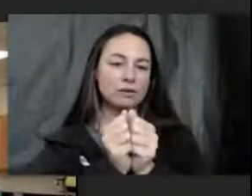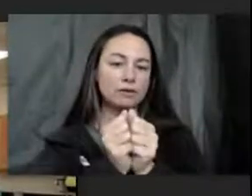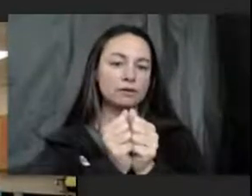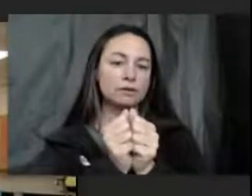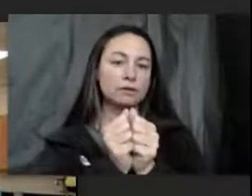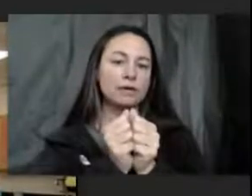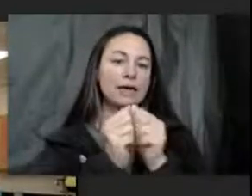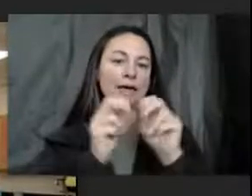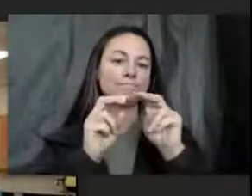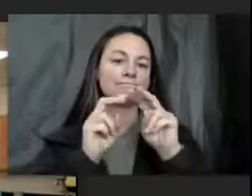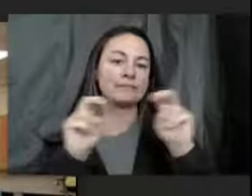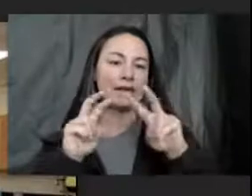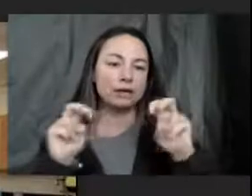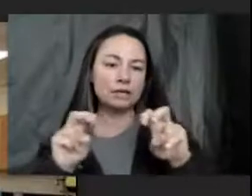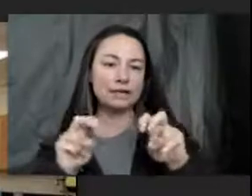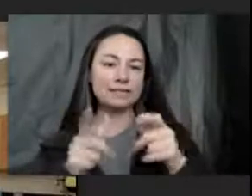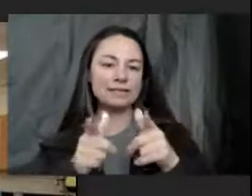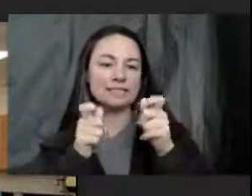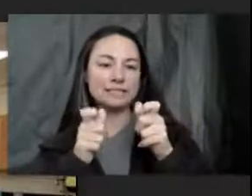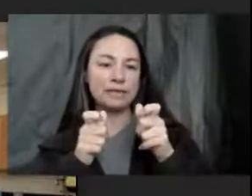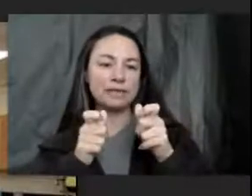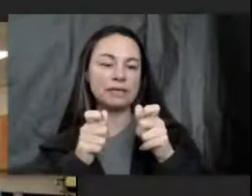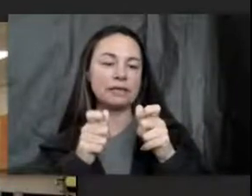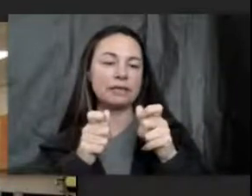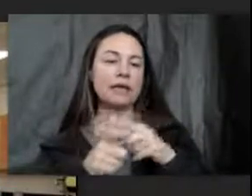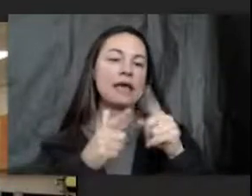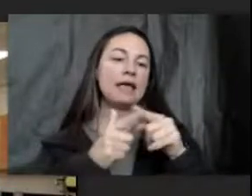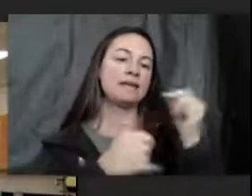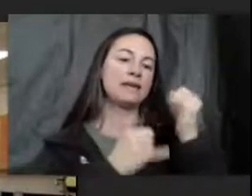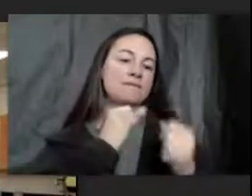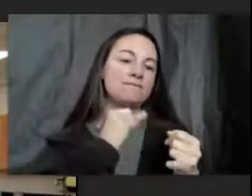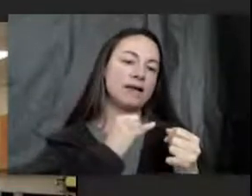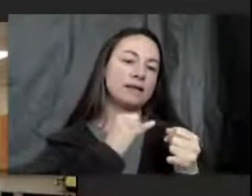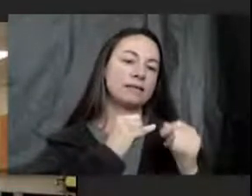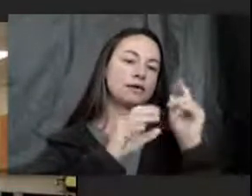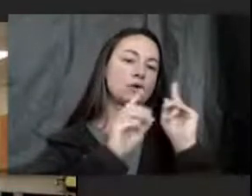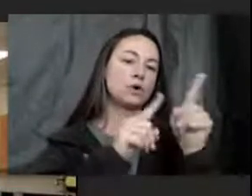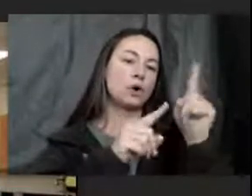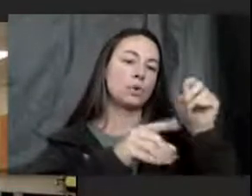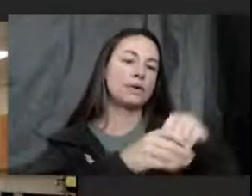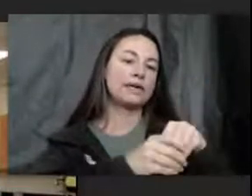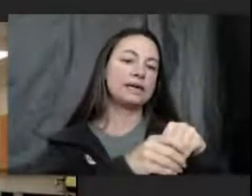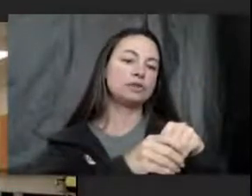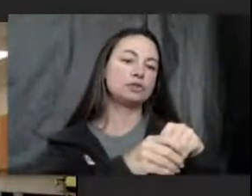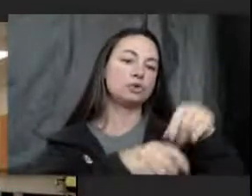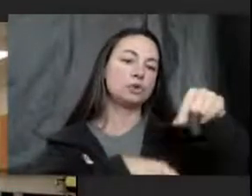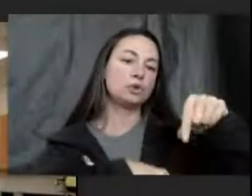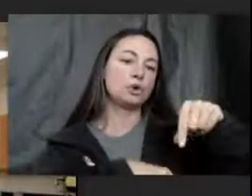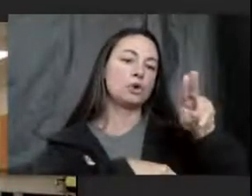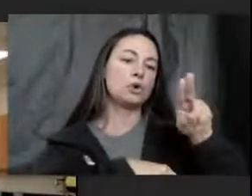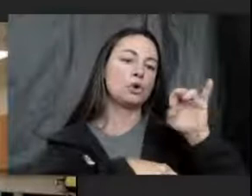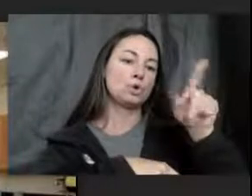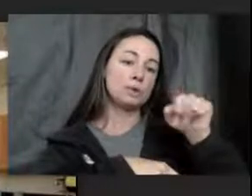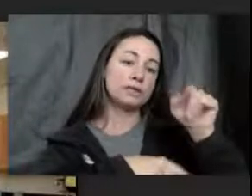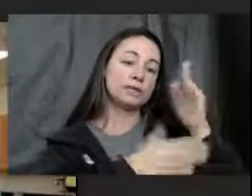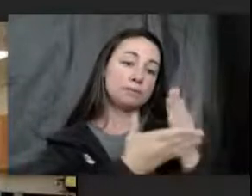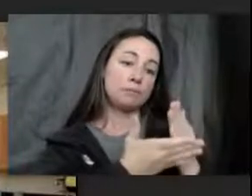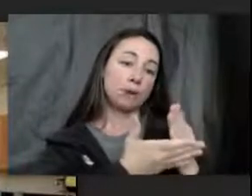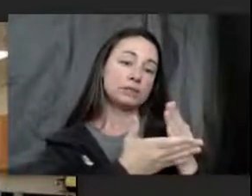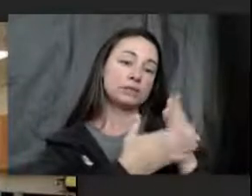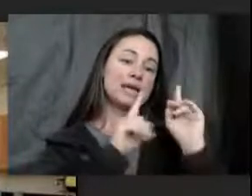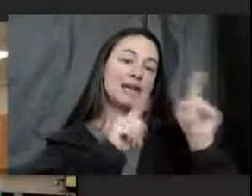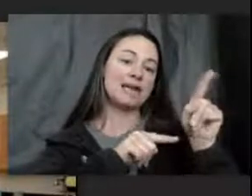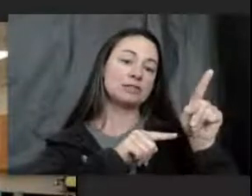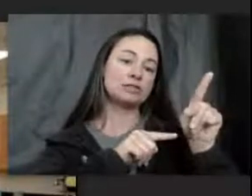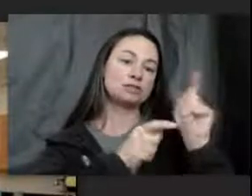the speed of the sled. And then finally, you're going to need to go into the quiz portion of the test and answer some